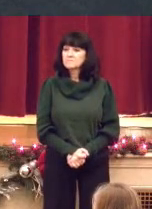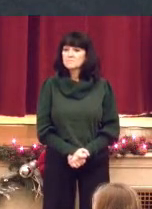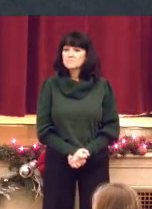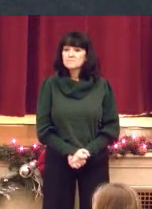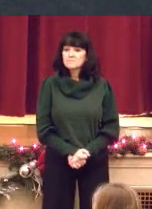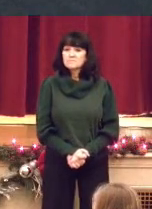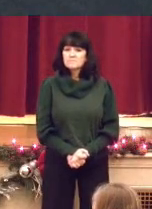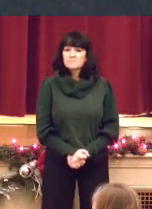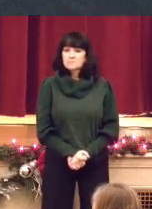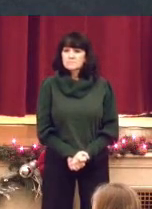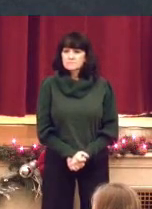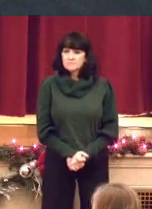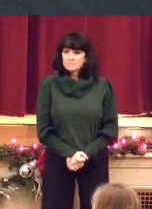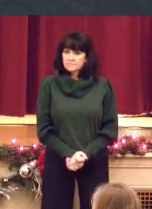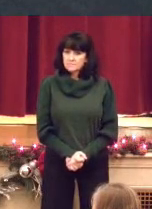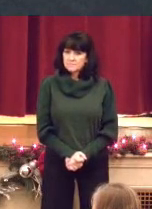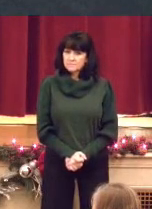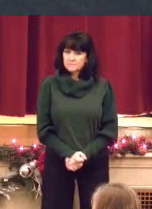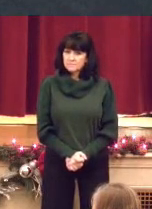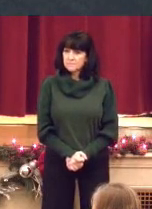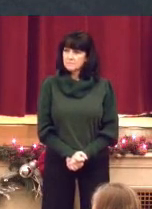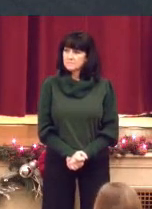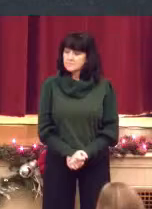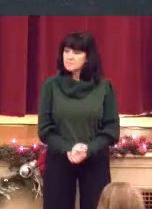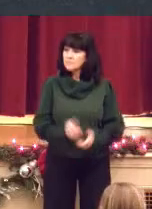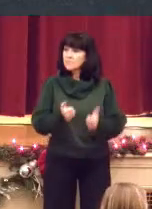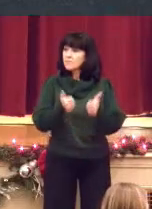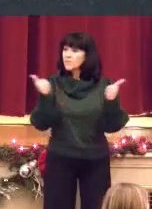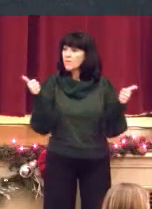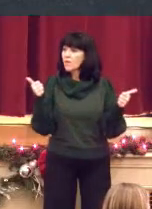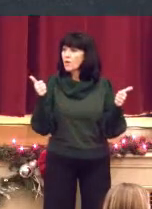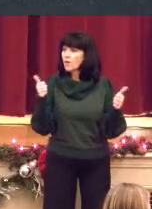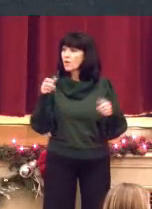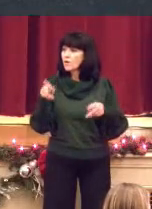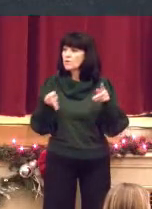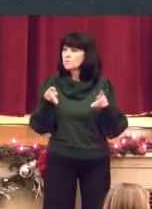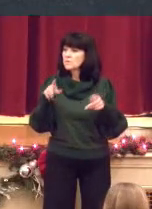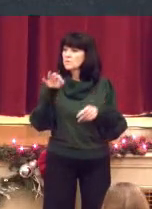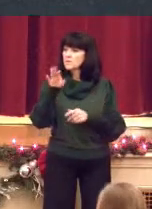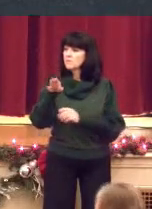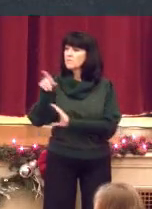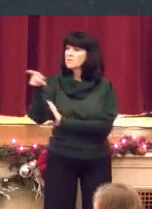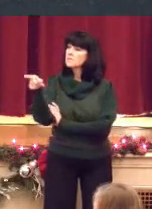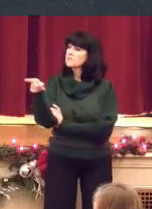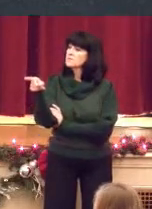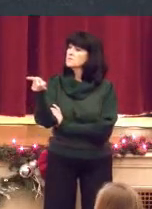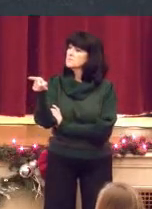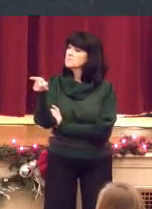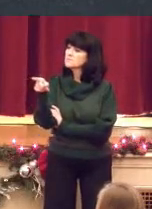Do you have one? No. Anything else on Facebook?